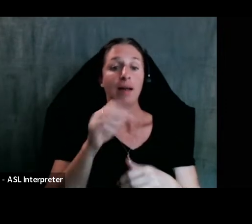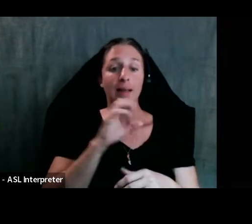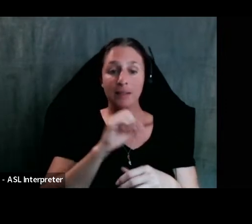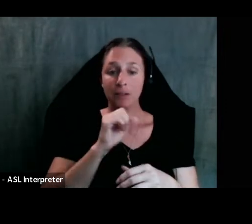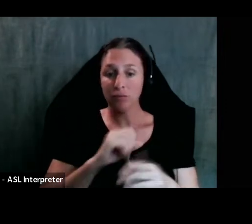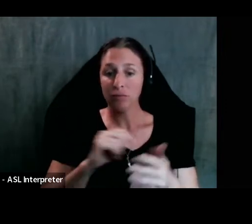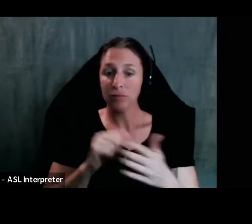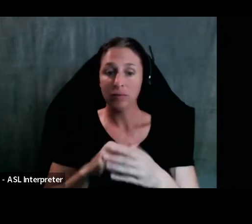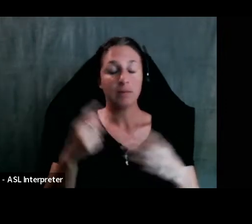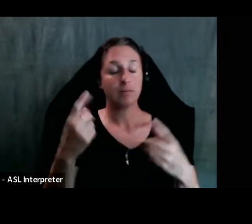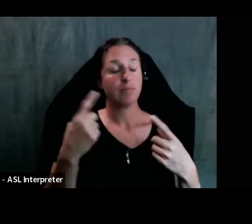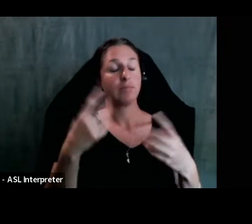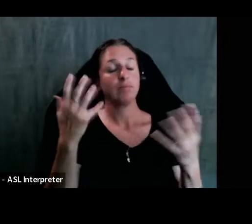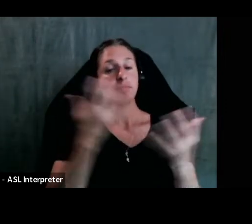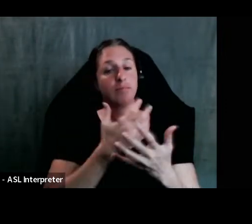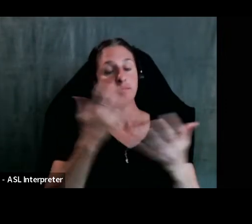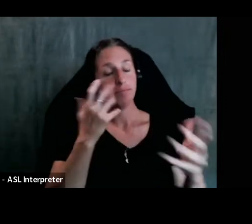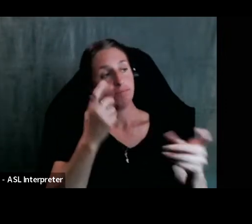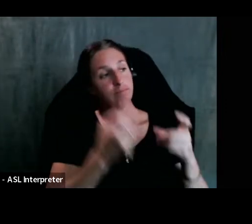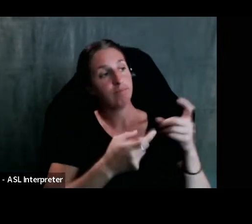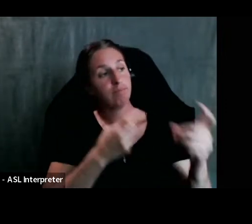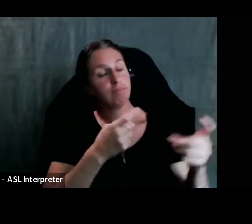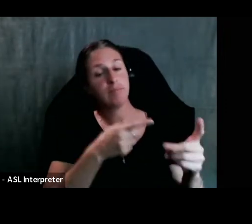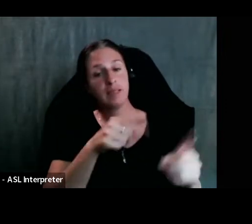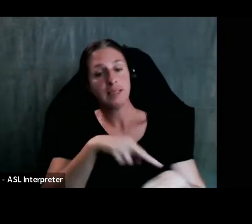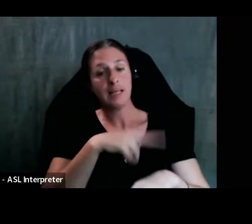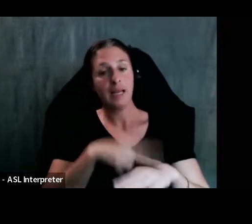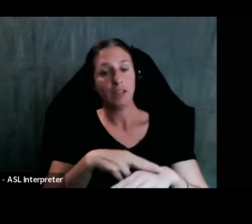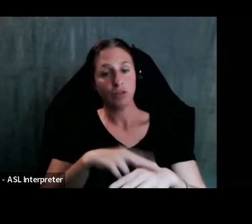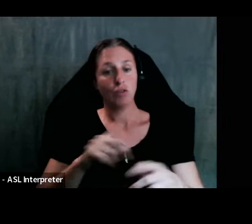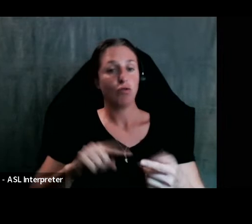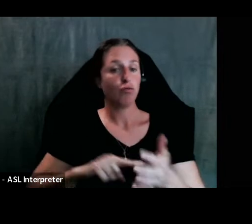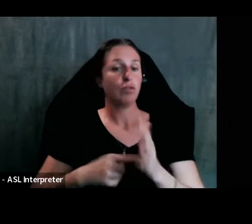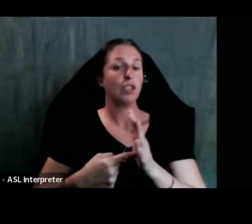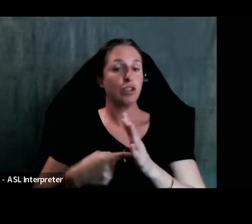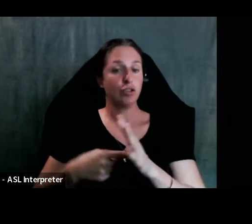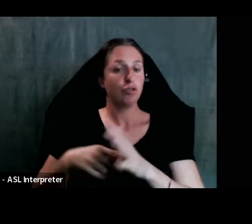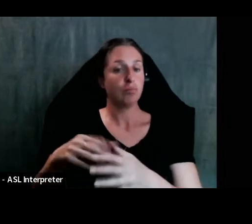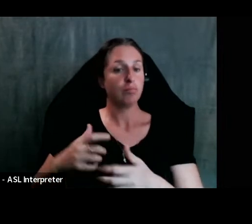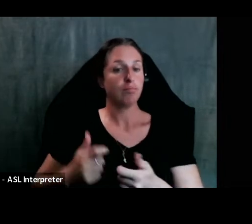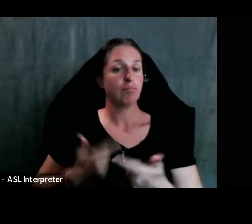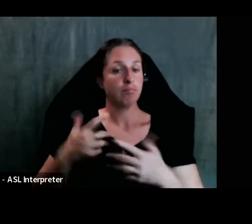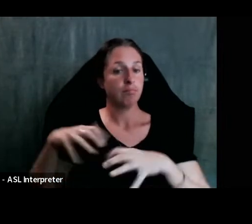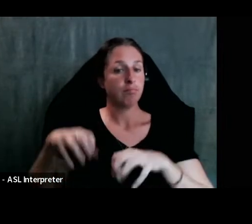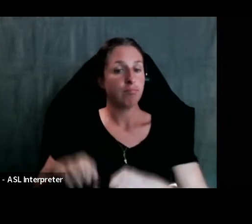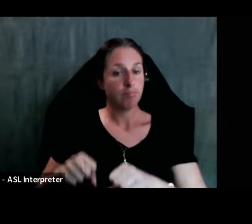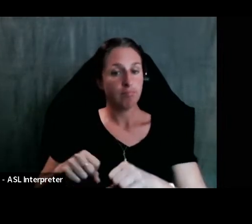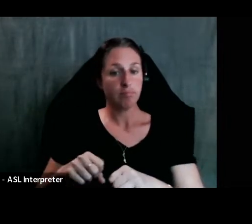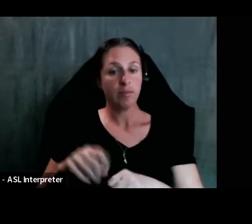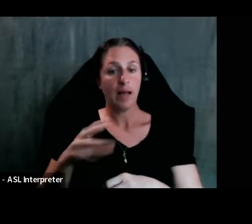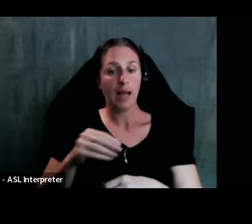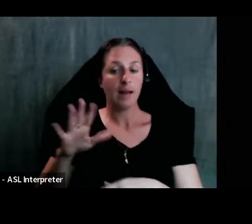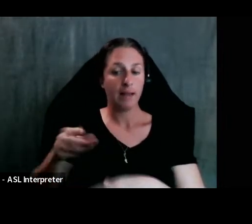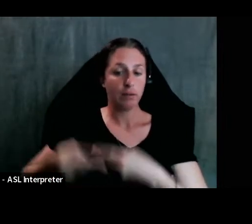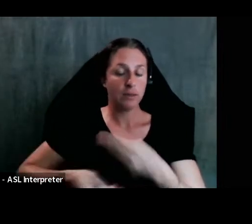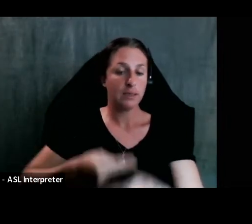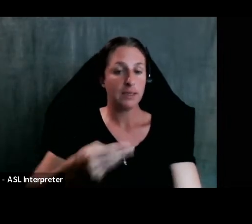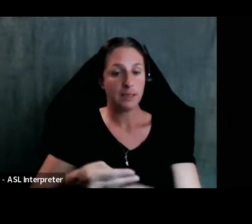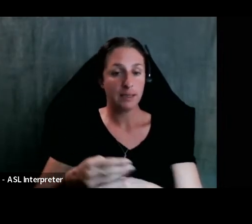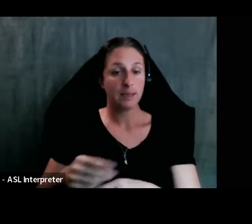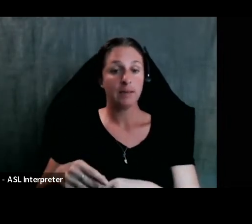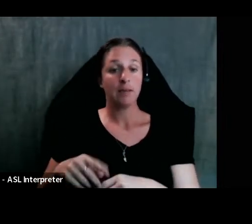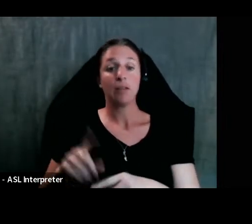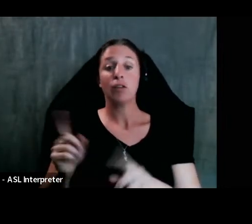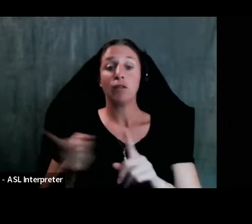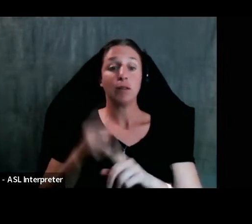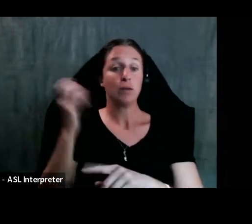outstanding achievements and contributions of this nation's original inhabitants and their descendants. And whereas at the time of first European